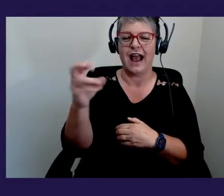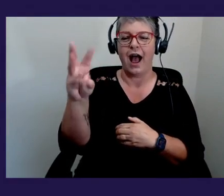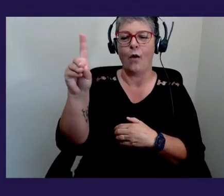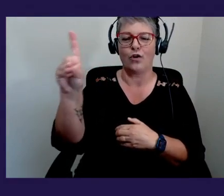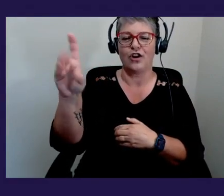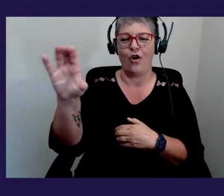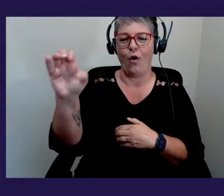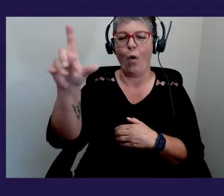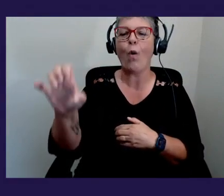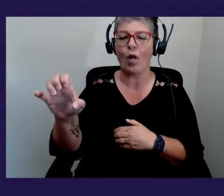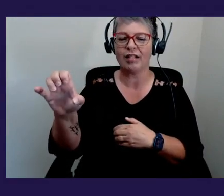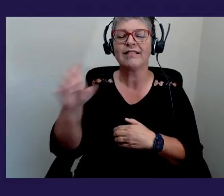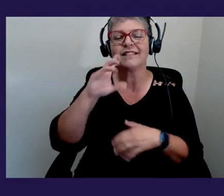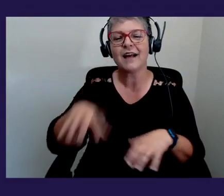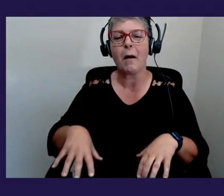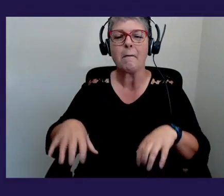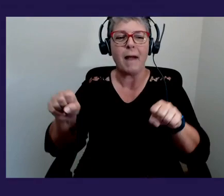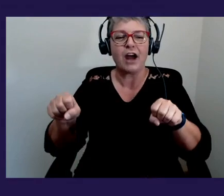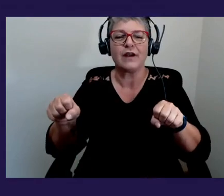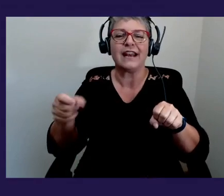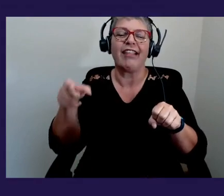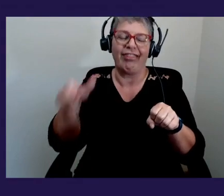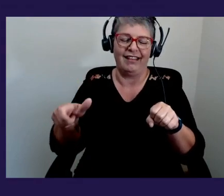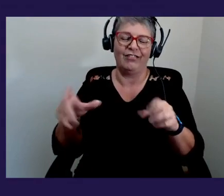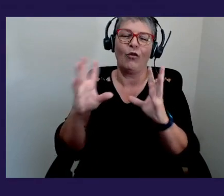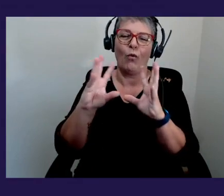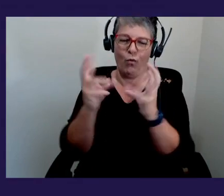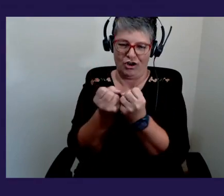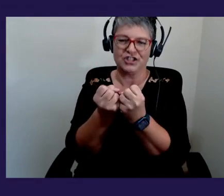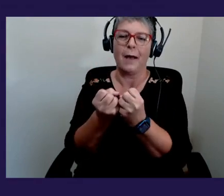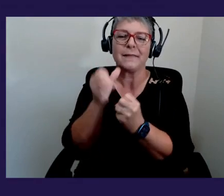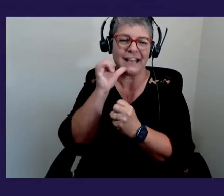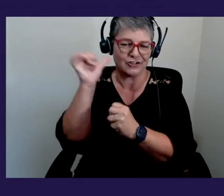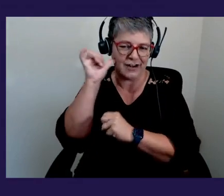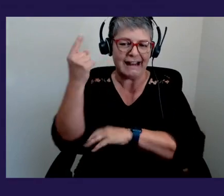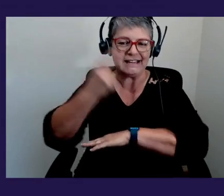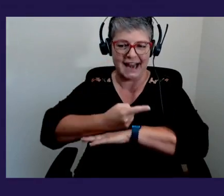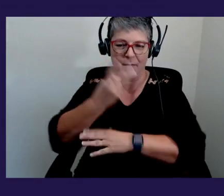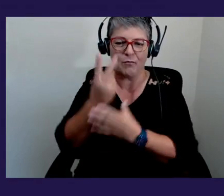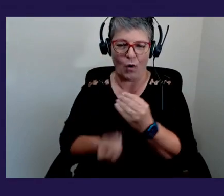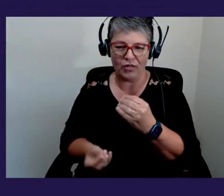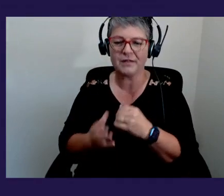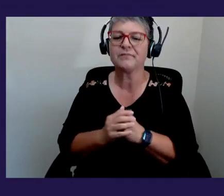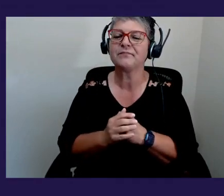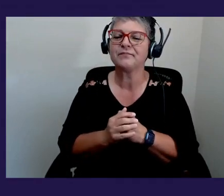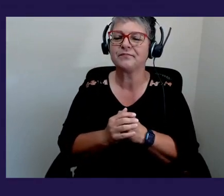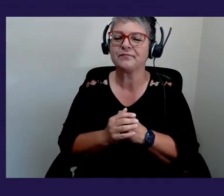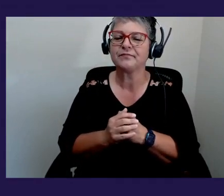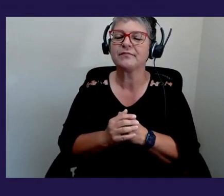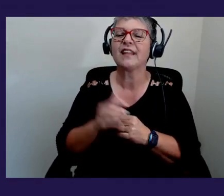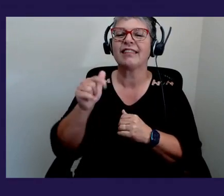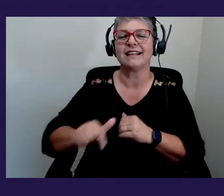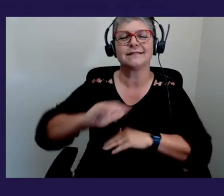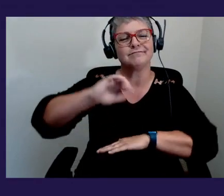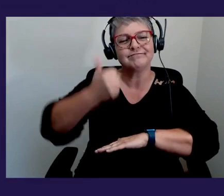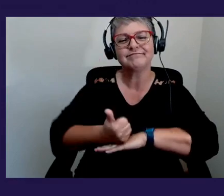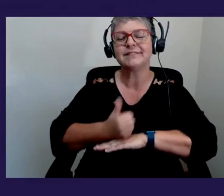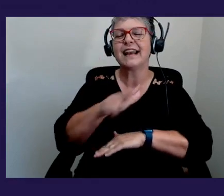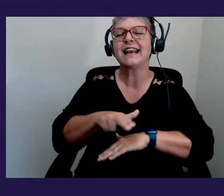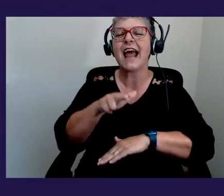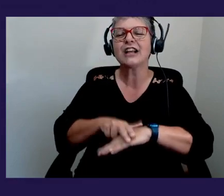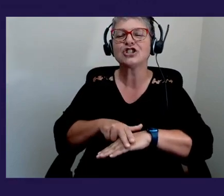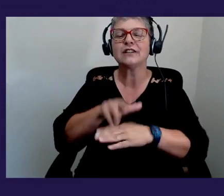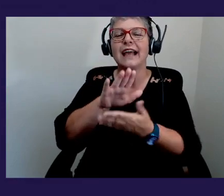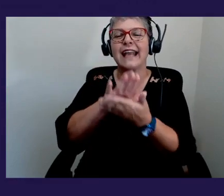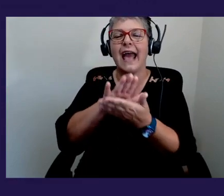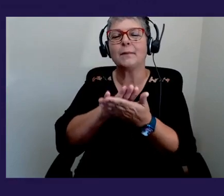moderating yesterday and today. Just to remind you, this workshop has been organized by the National Academies of Sciences, Engineering,